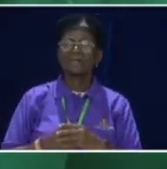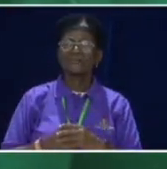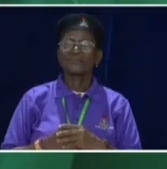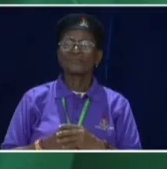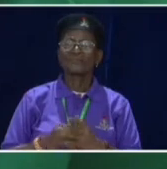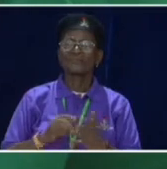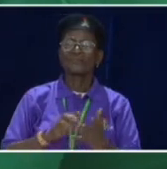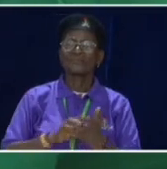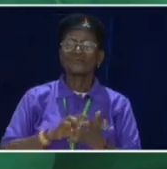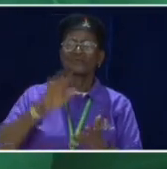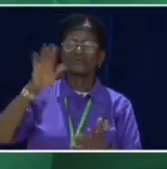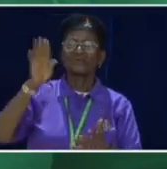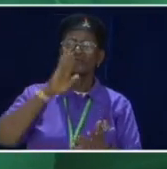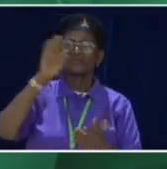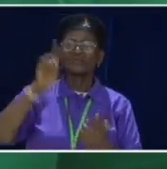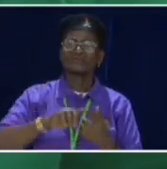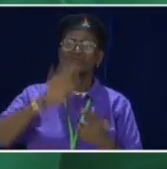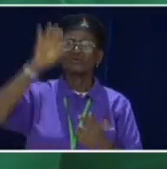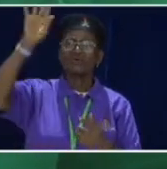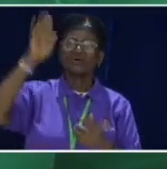Glory be to your name, Lord.